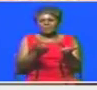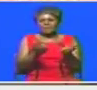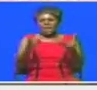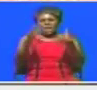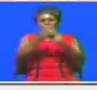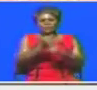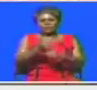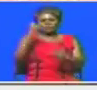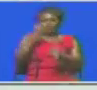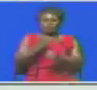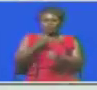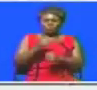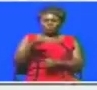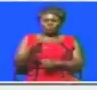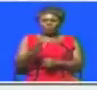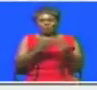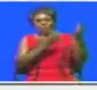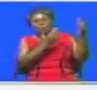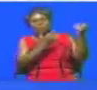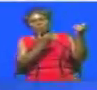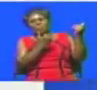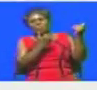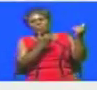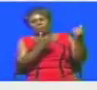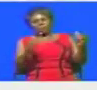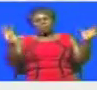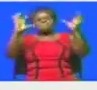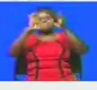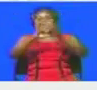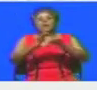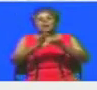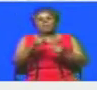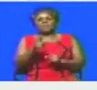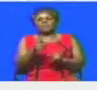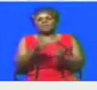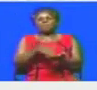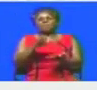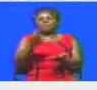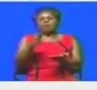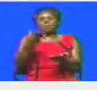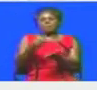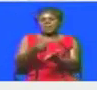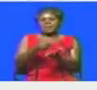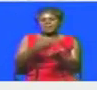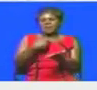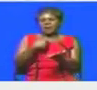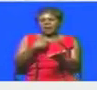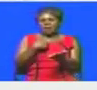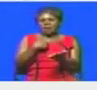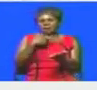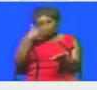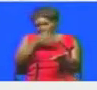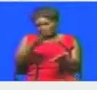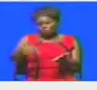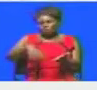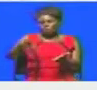their obligations. One would hope that that sort of merger would put more liquidity into Nakumat and save that business, which